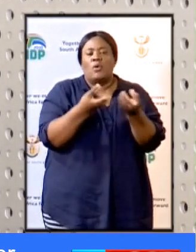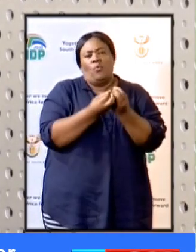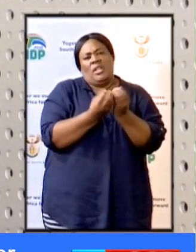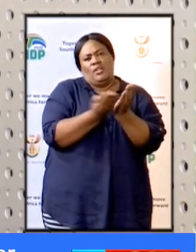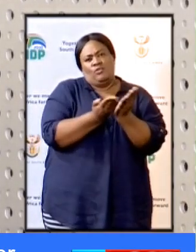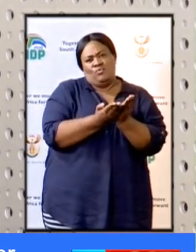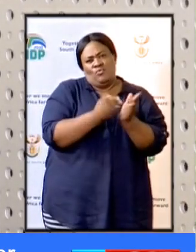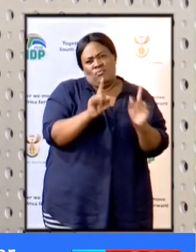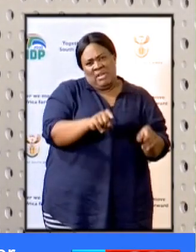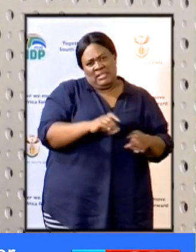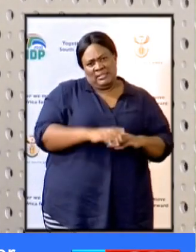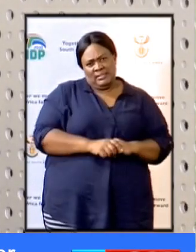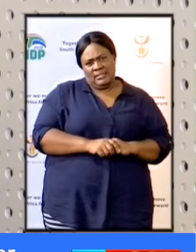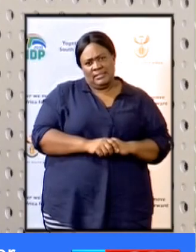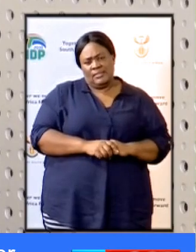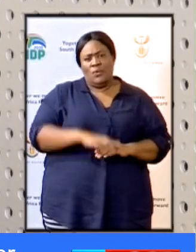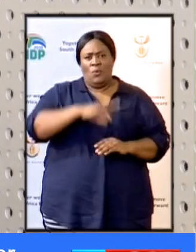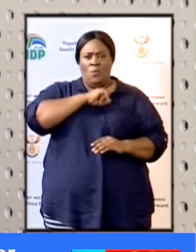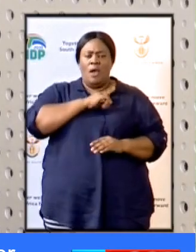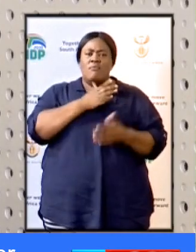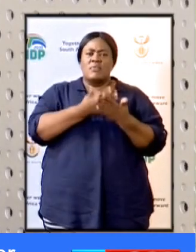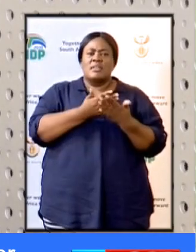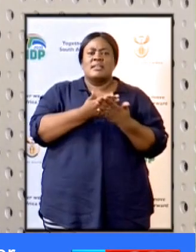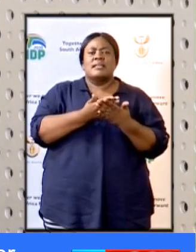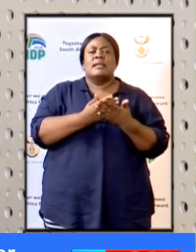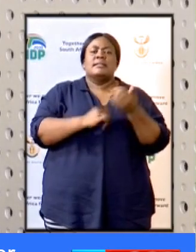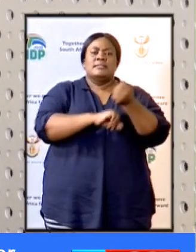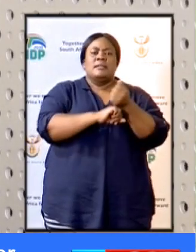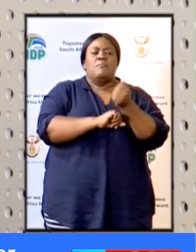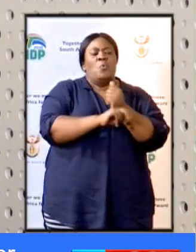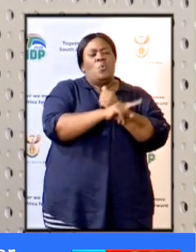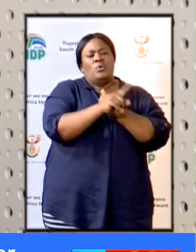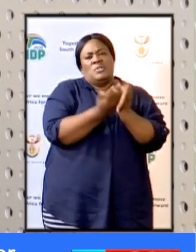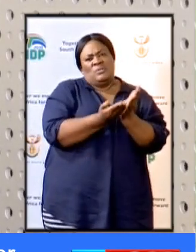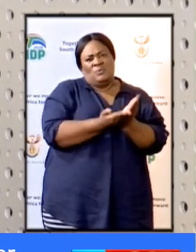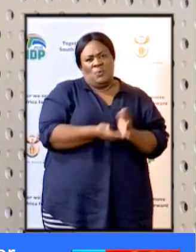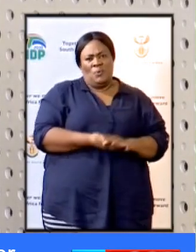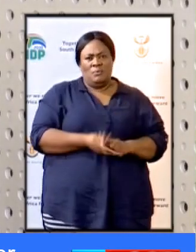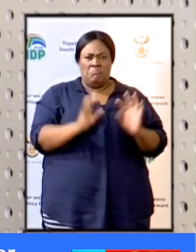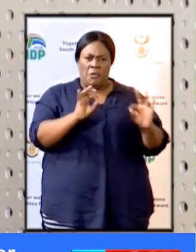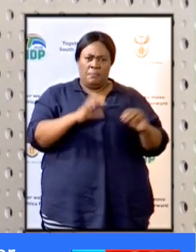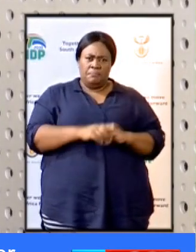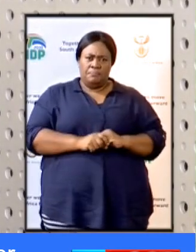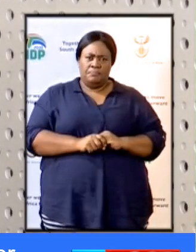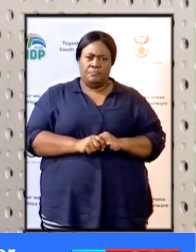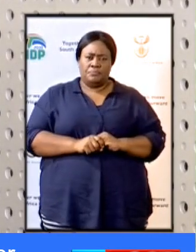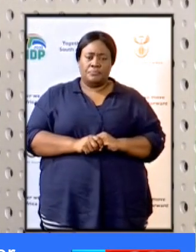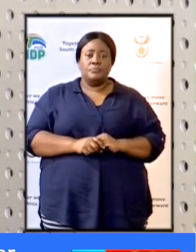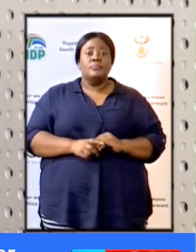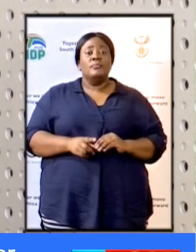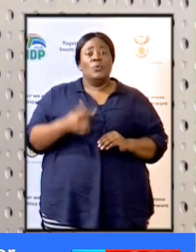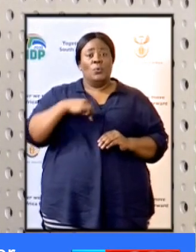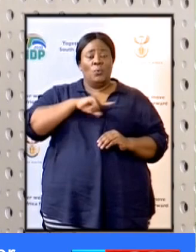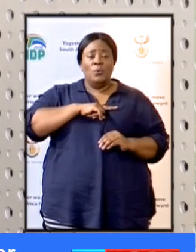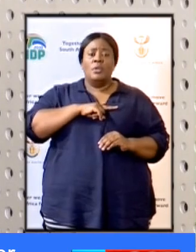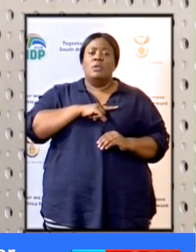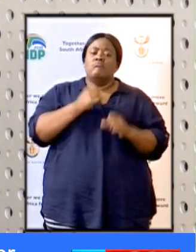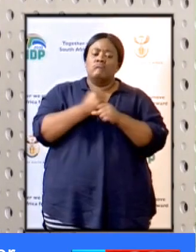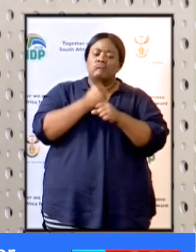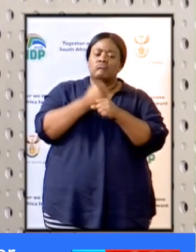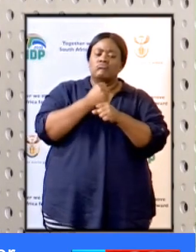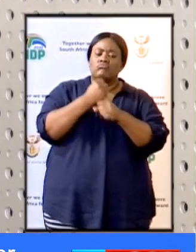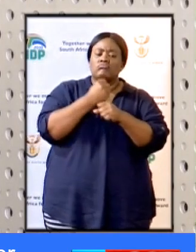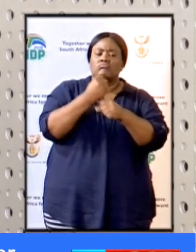schools so that we can relieve the pressure on schools. As I said, since we've been working on a recovery